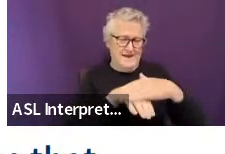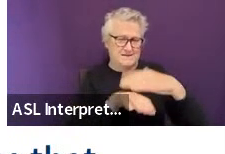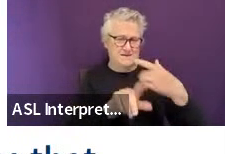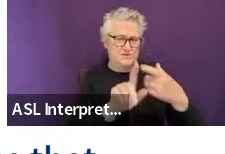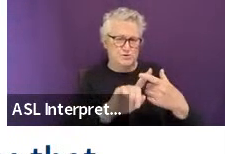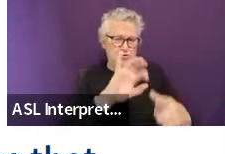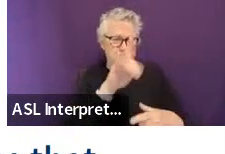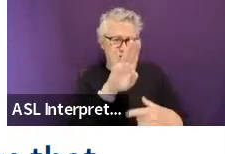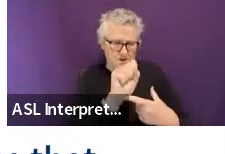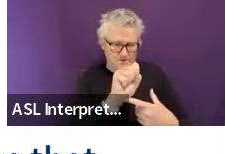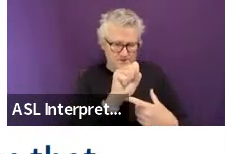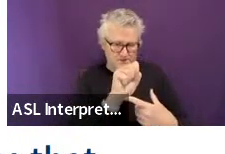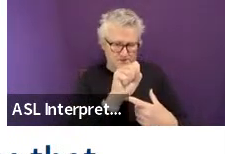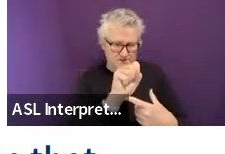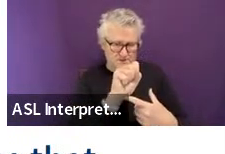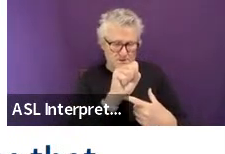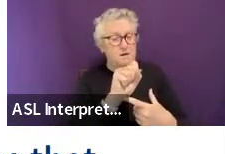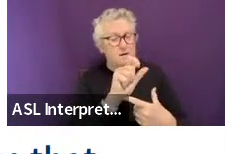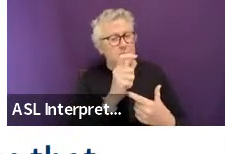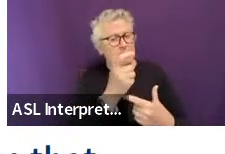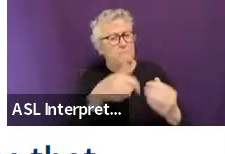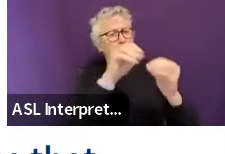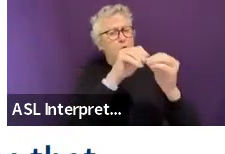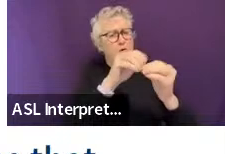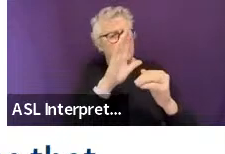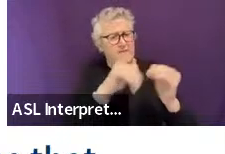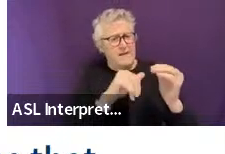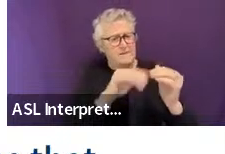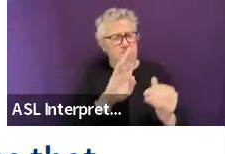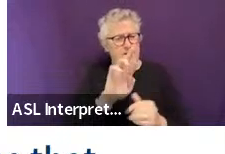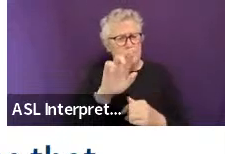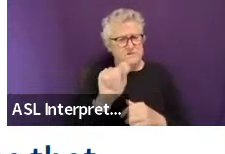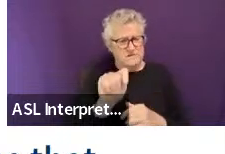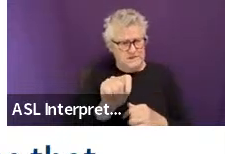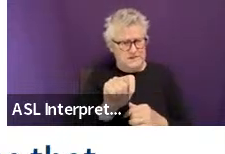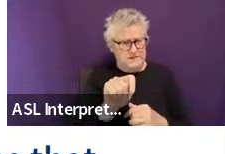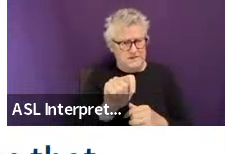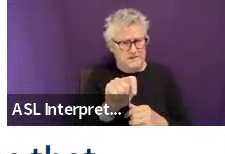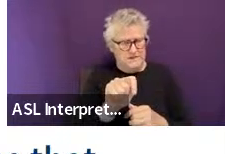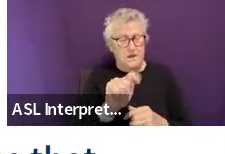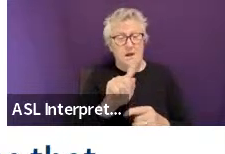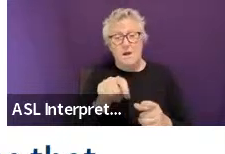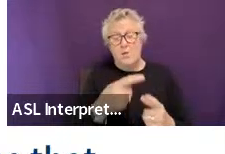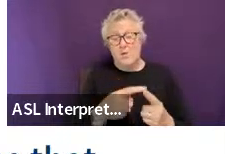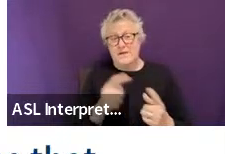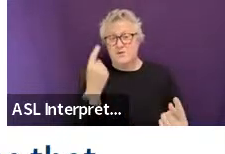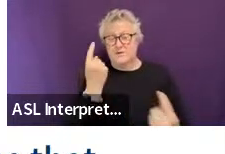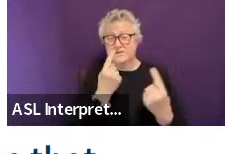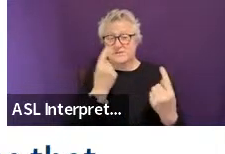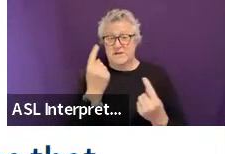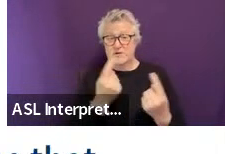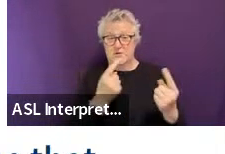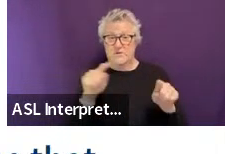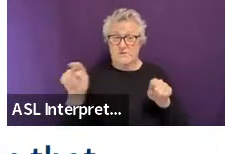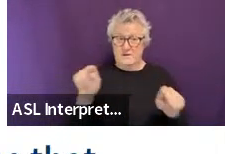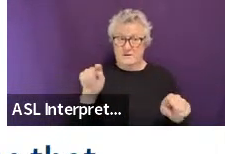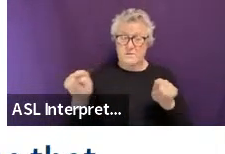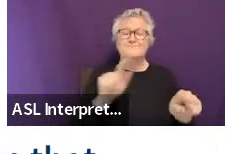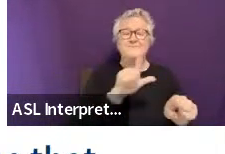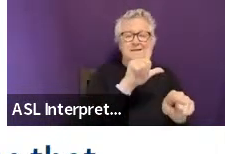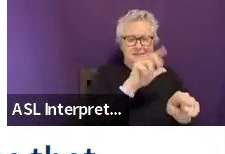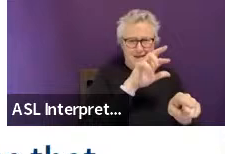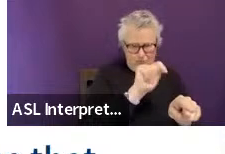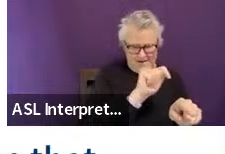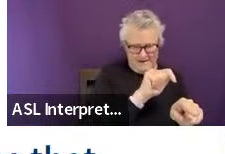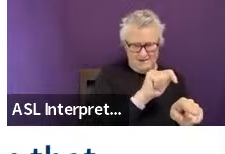greater degree than BRT. And also, when comparing the same representative alignments, the light rails options have a higher capital cost